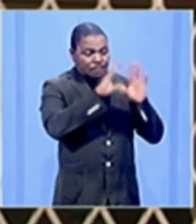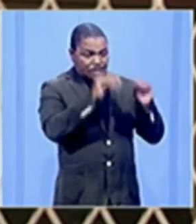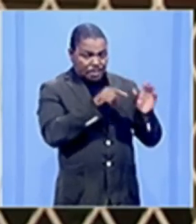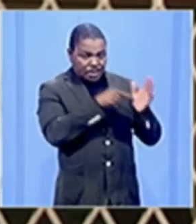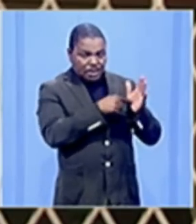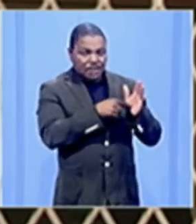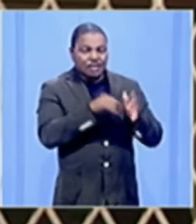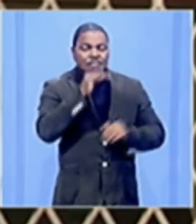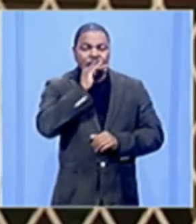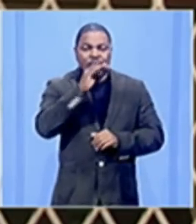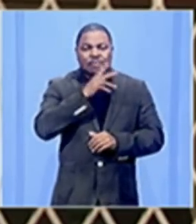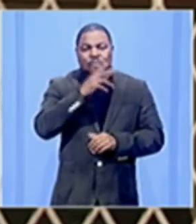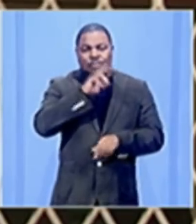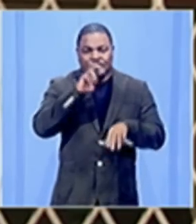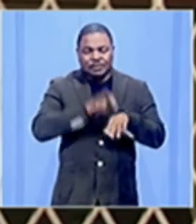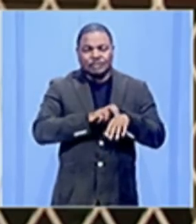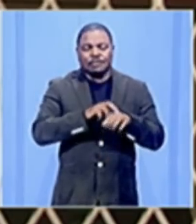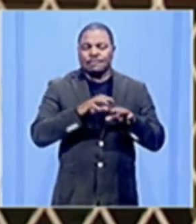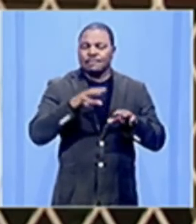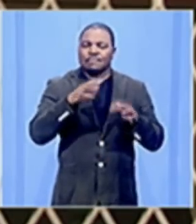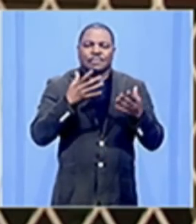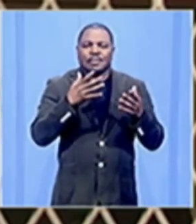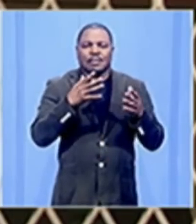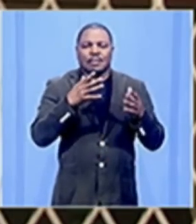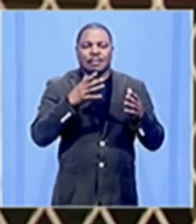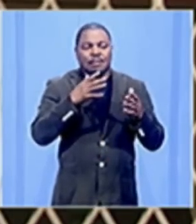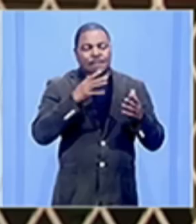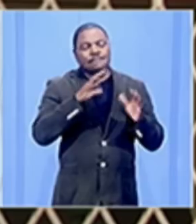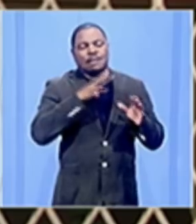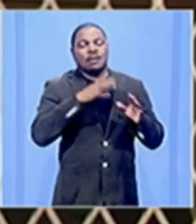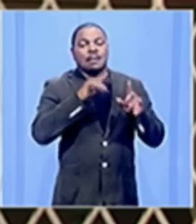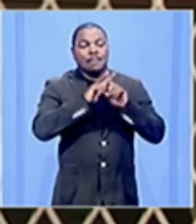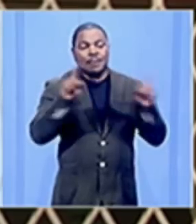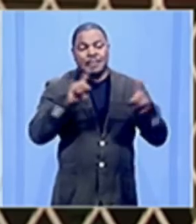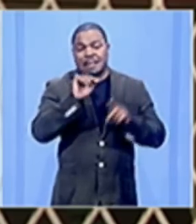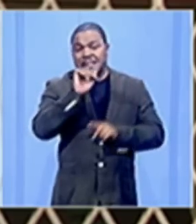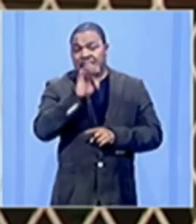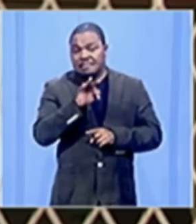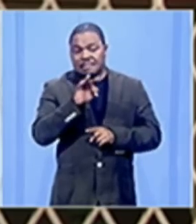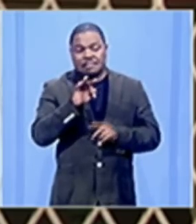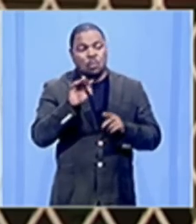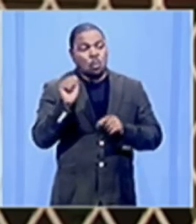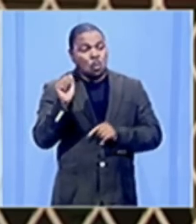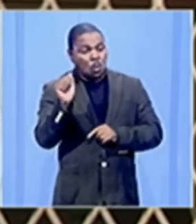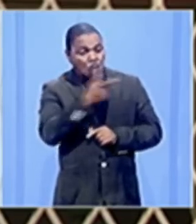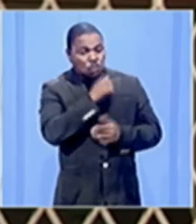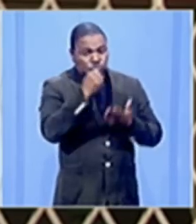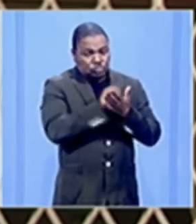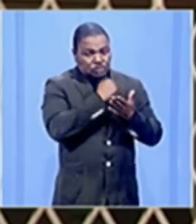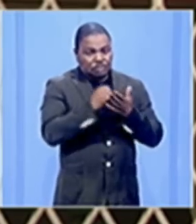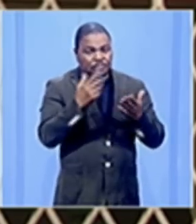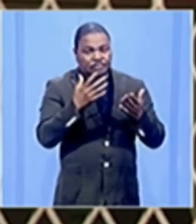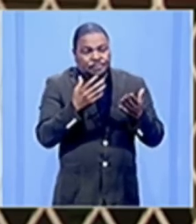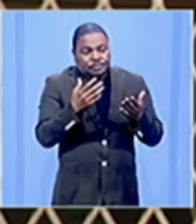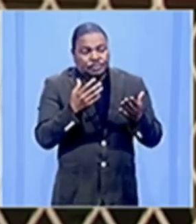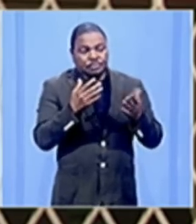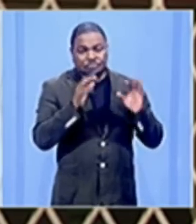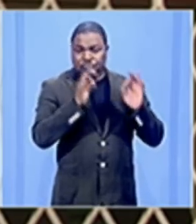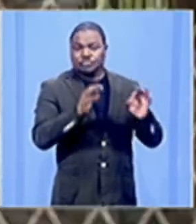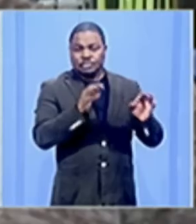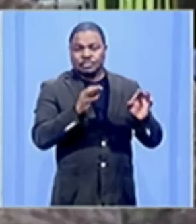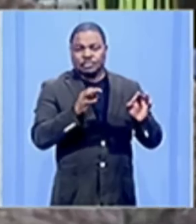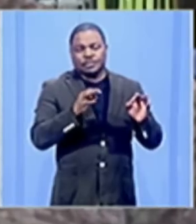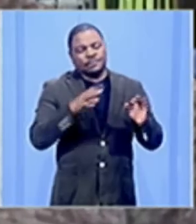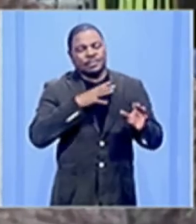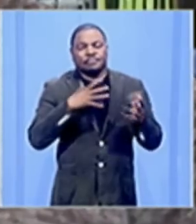clean, it's gonna be fine. When our shop is, if registered for everyone, everything is, if it's registered, is